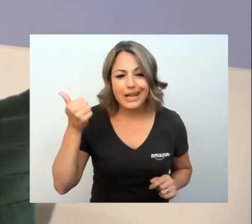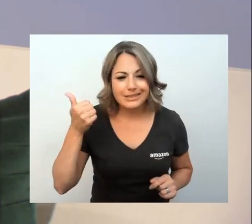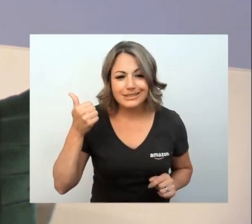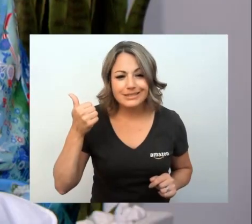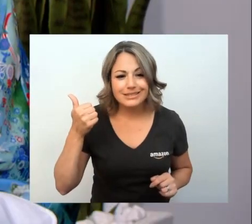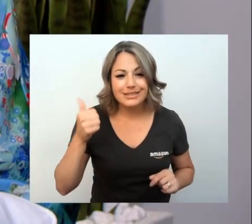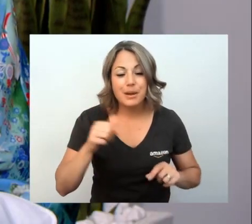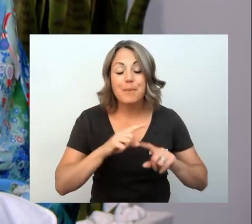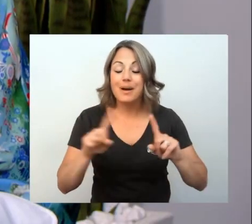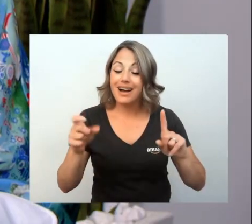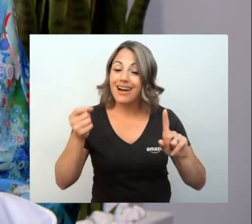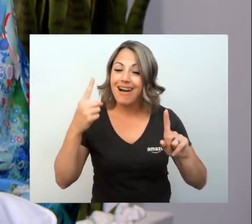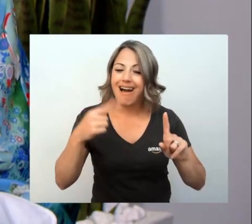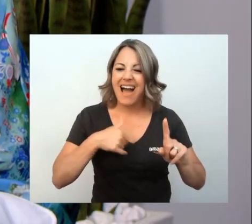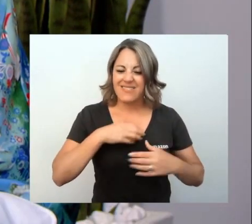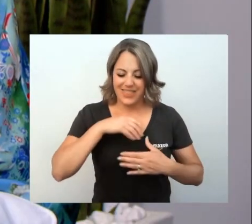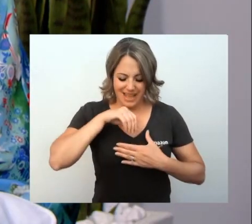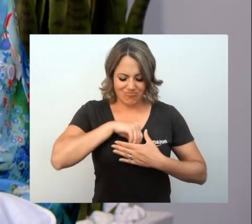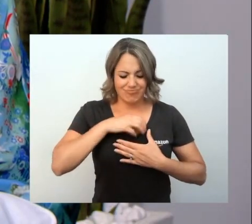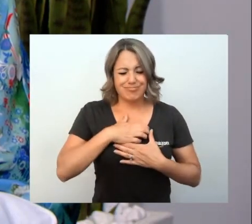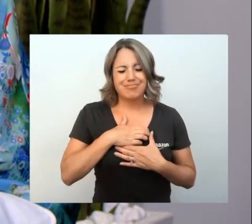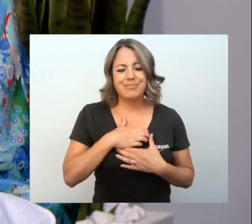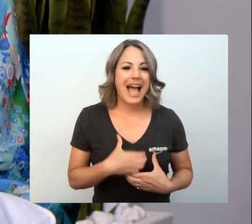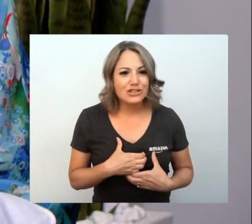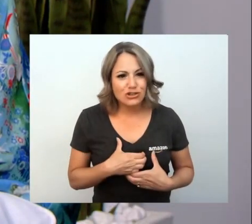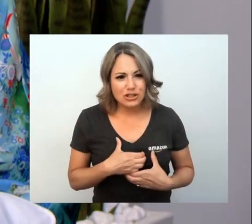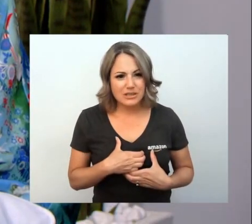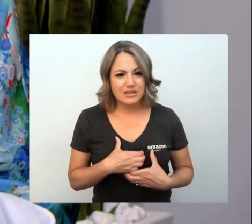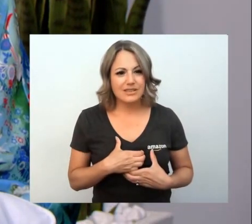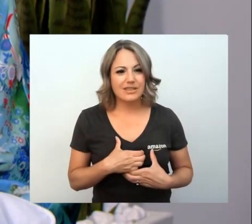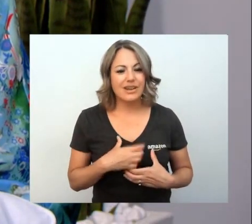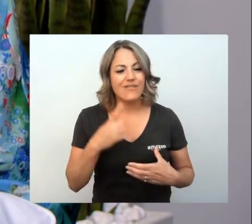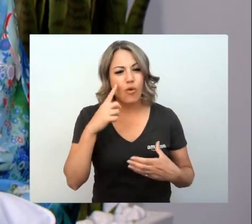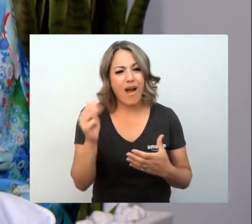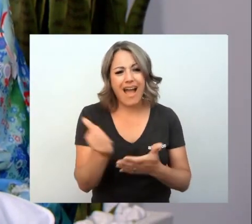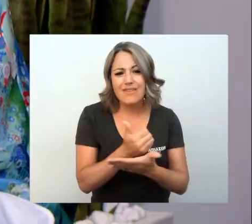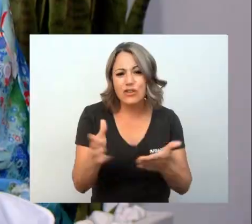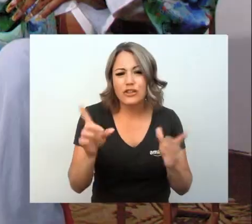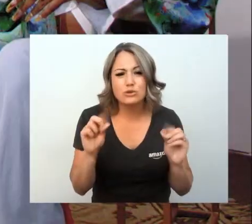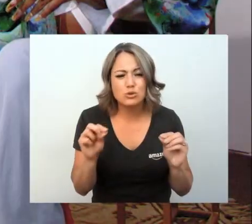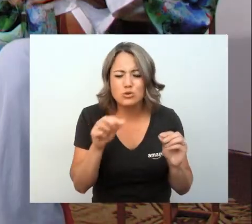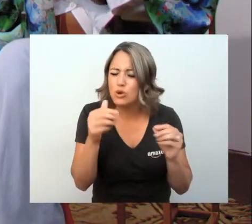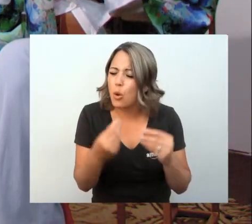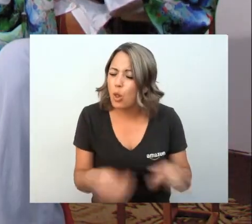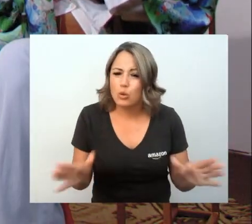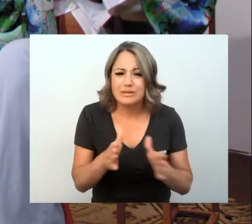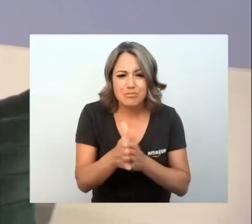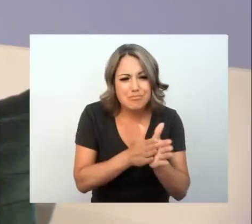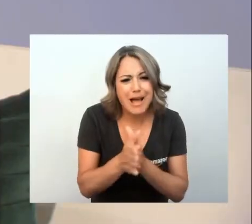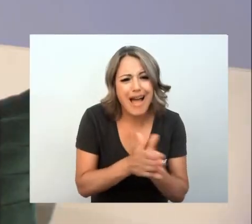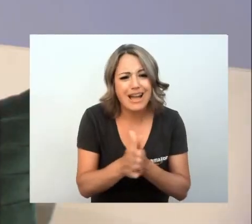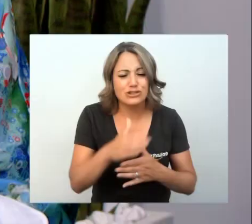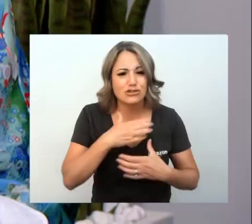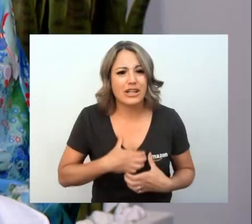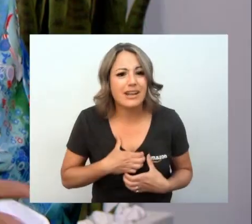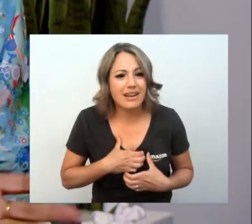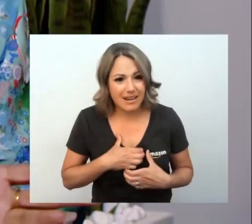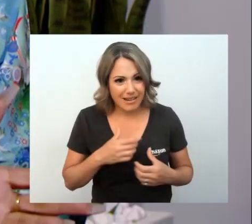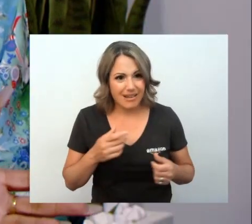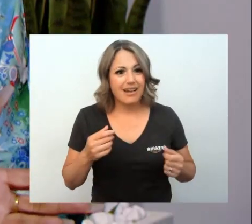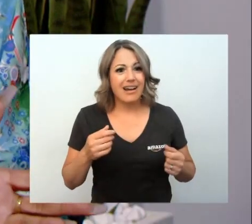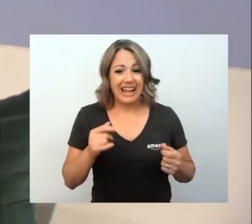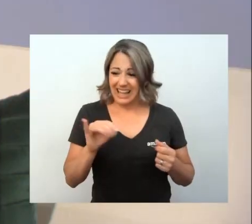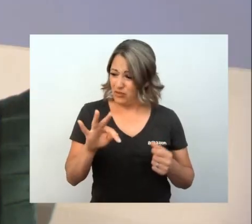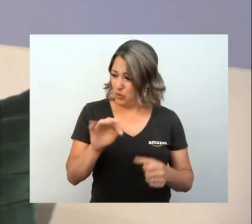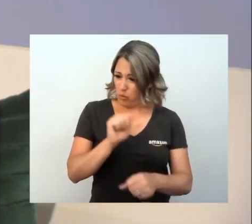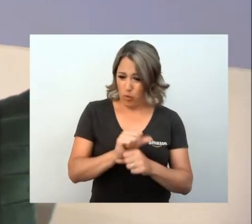just have that passion for what you do. Don't lose that, because when you're able to work in your gift, there's nothing